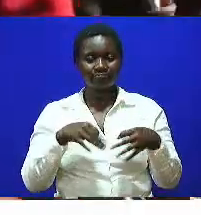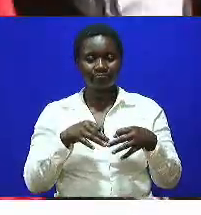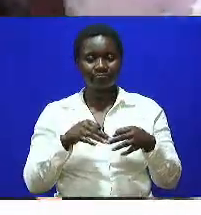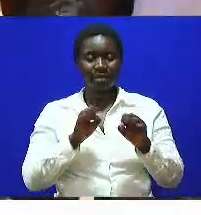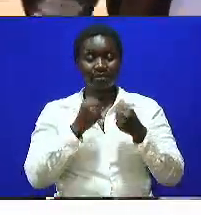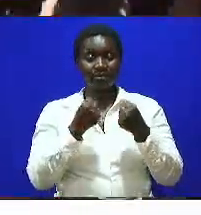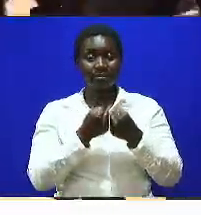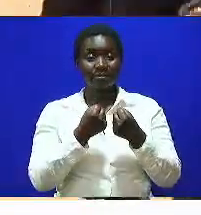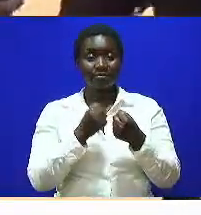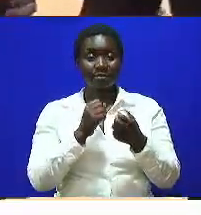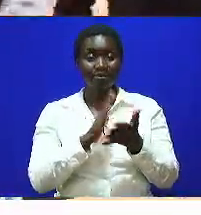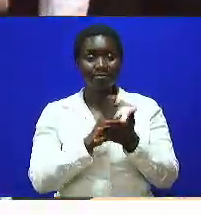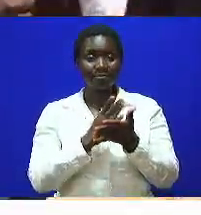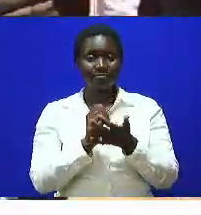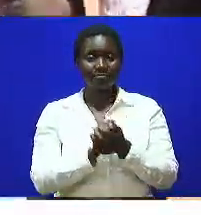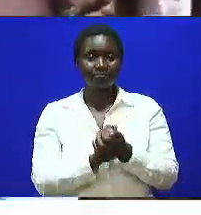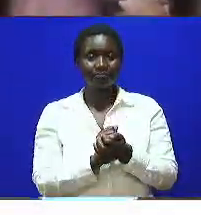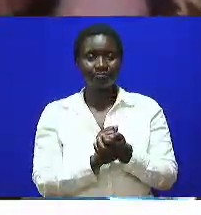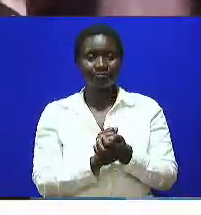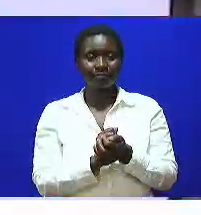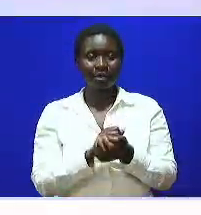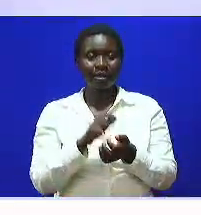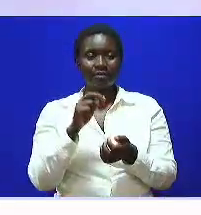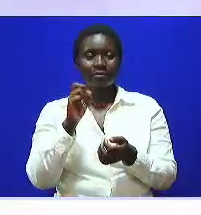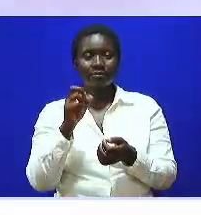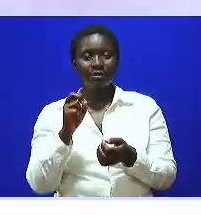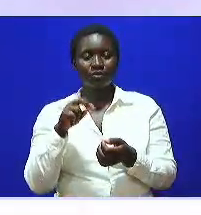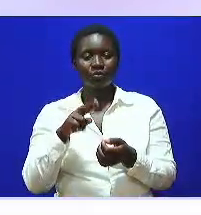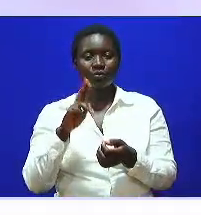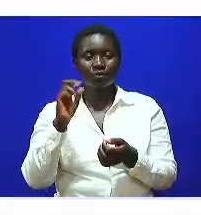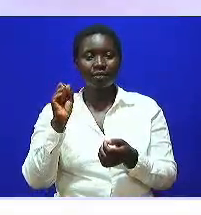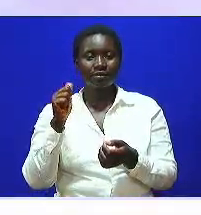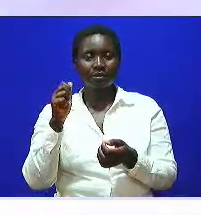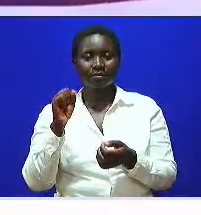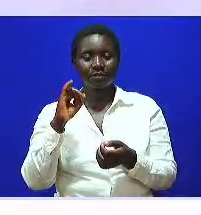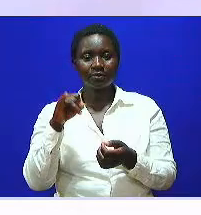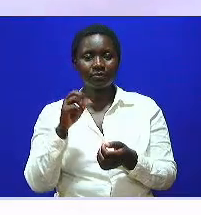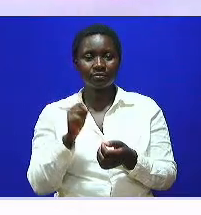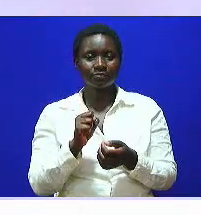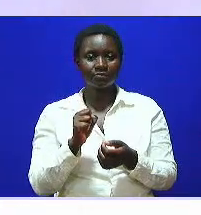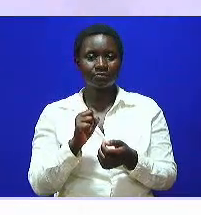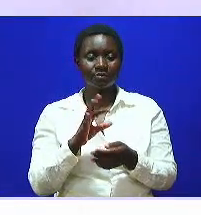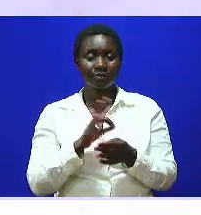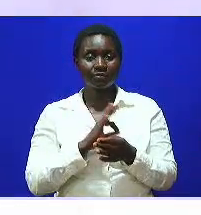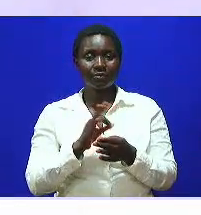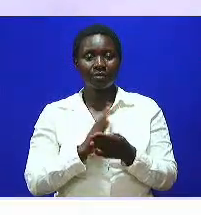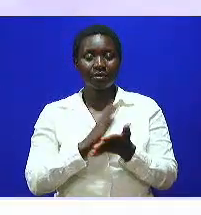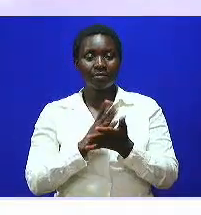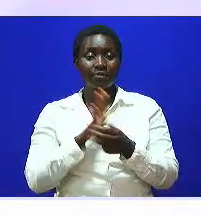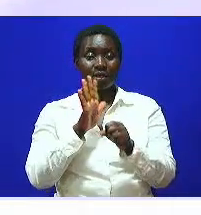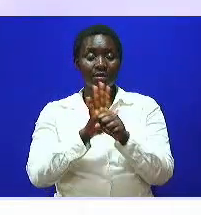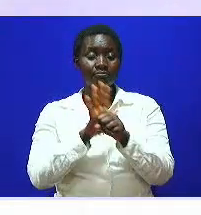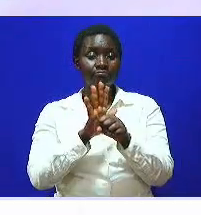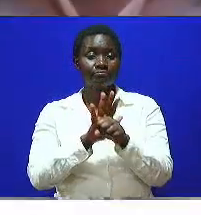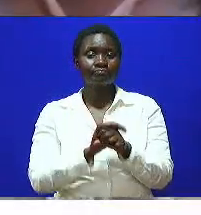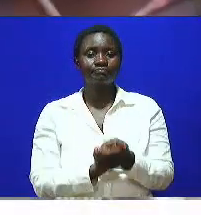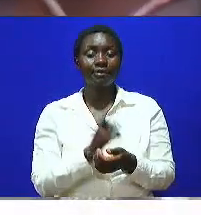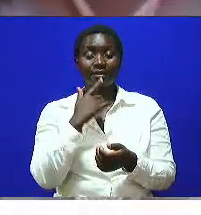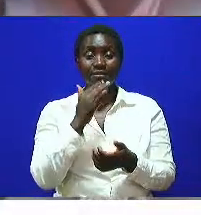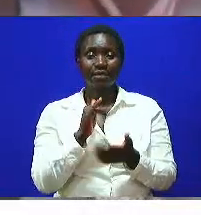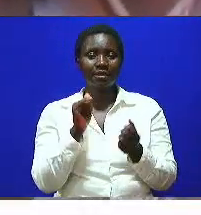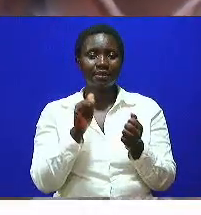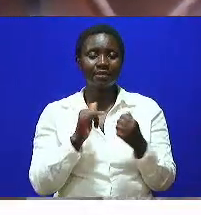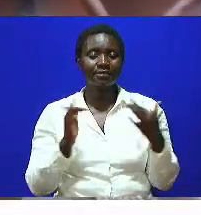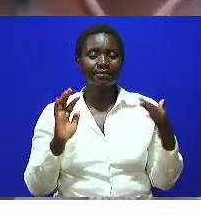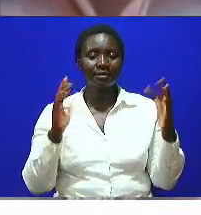ase gati yabo bya lenge LVCT USAID International Solidarity Foundation egati yebinde ebinge omo yego